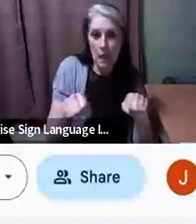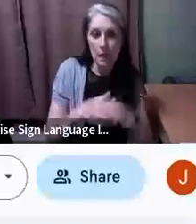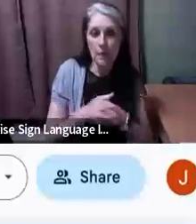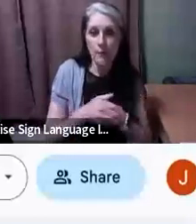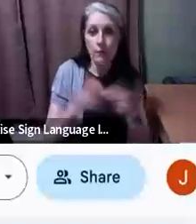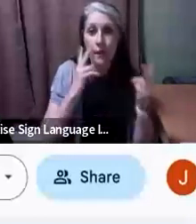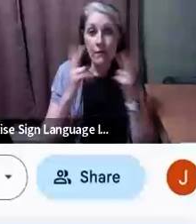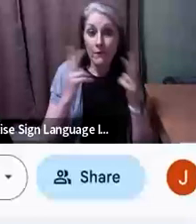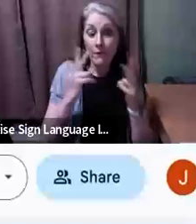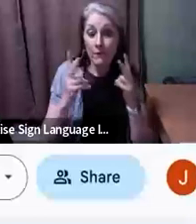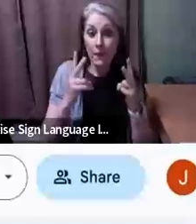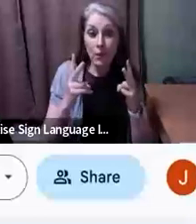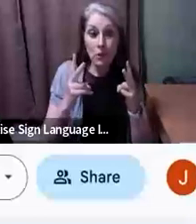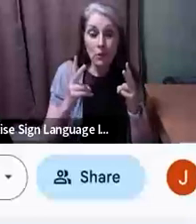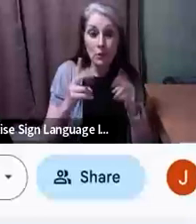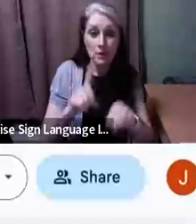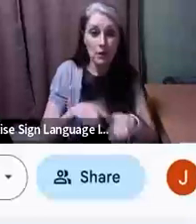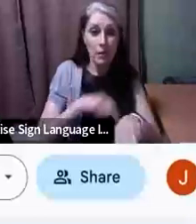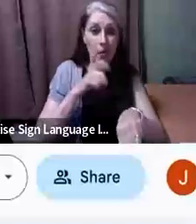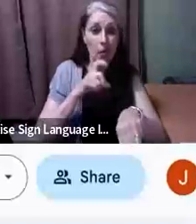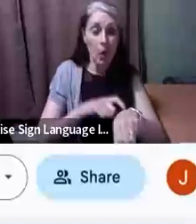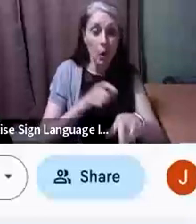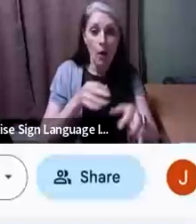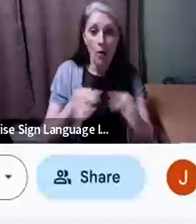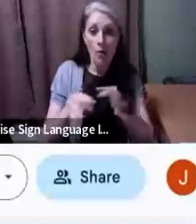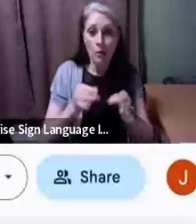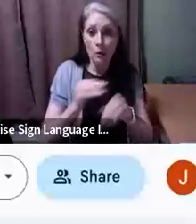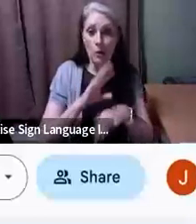Visual description is oftentimes lengthy and describes a full